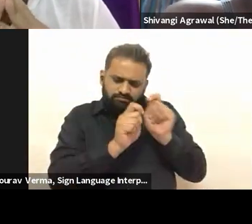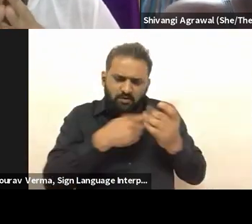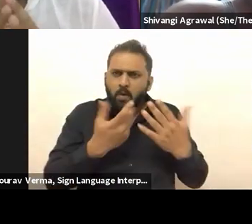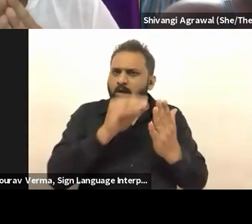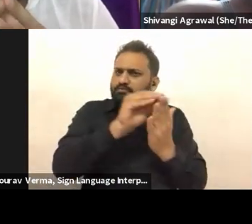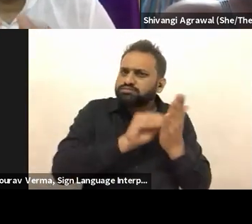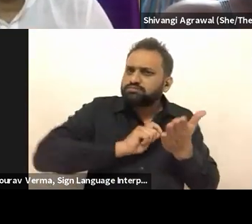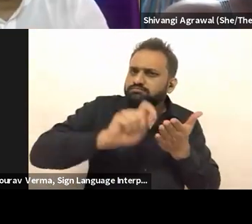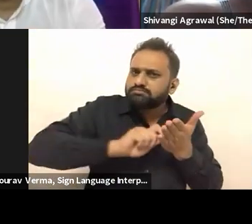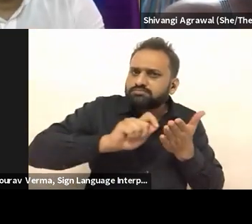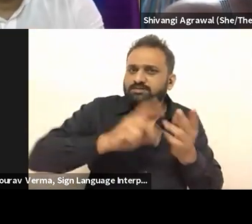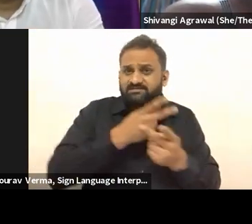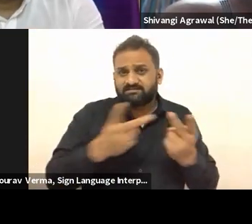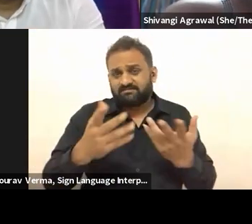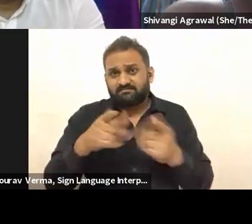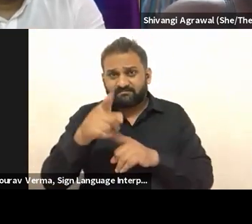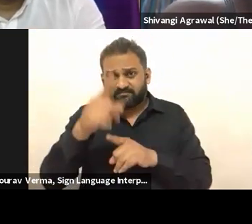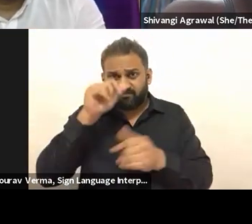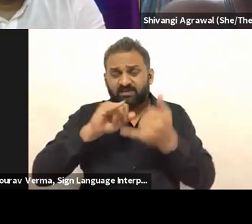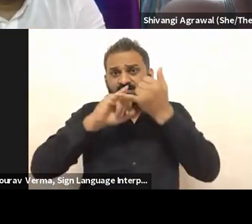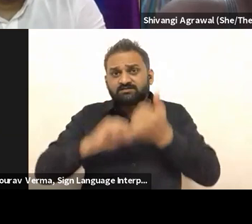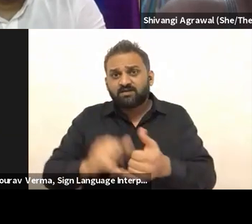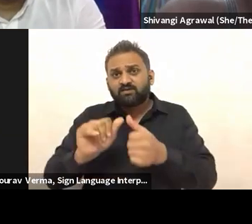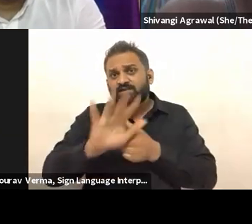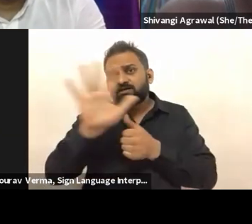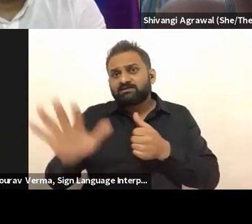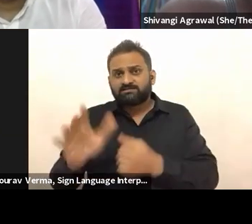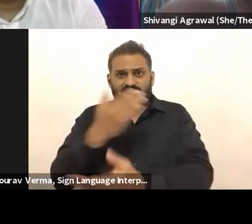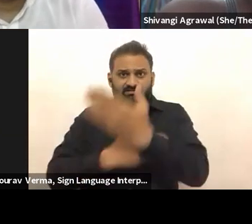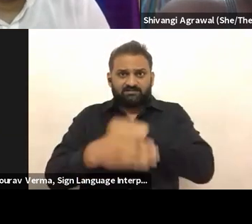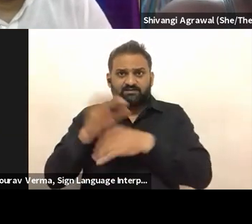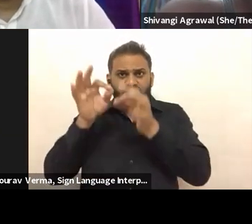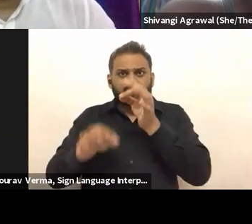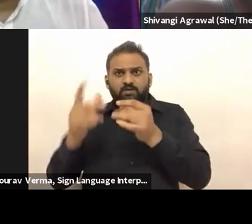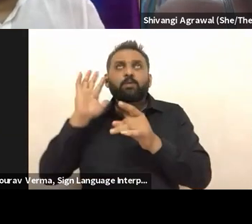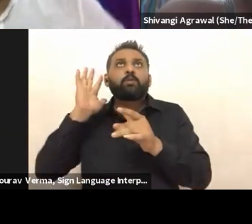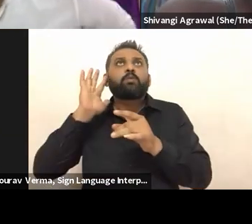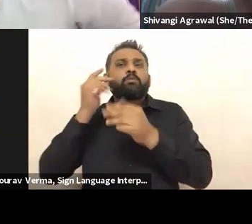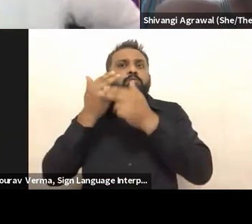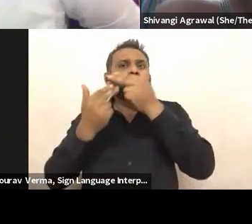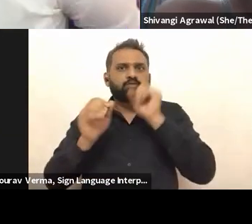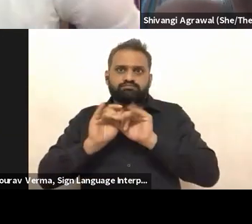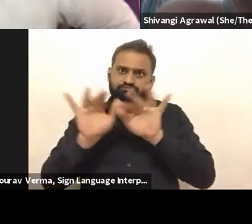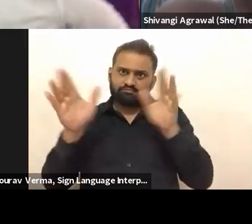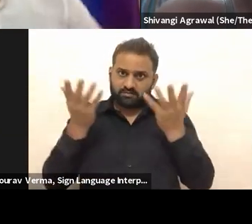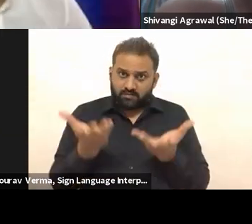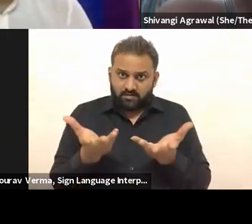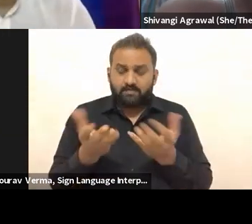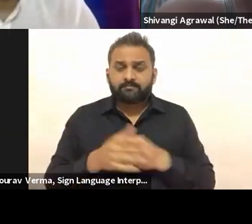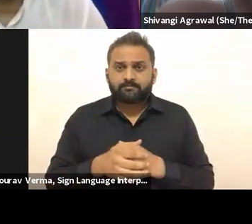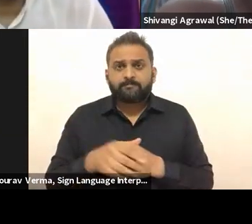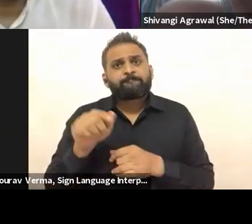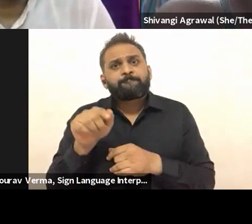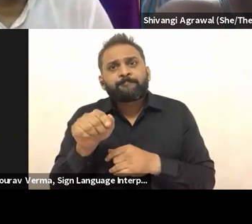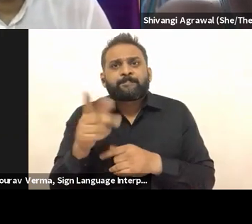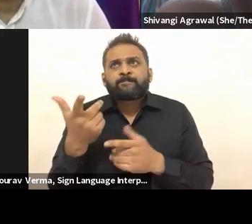you don't hear a lot about South Asian disabled stories and histories and all of these things. It's not there at